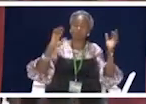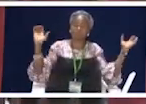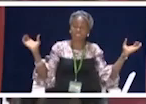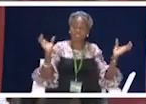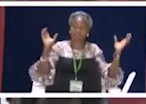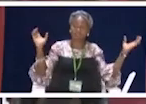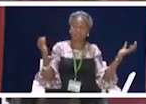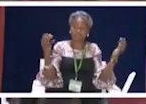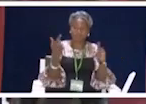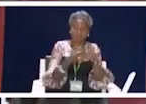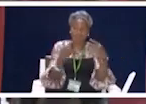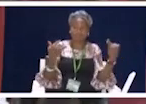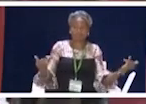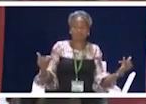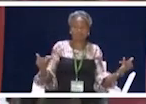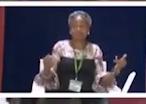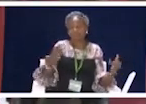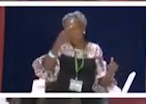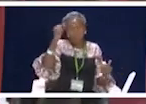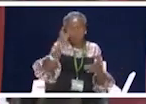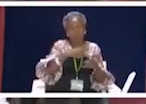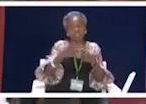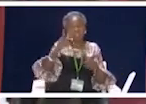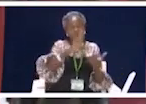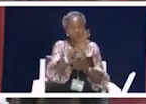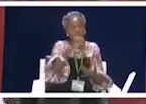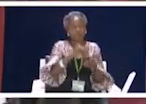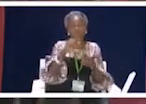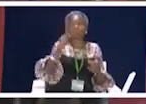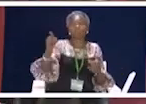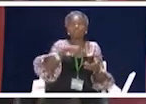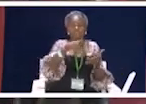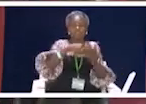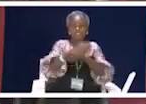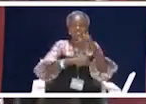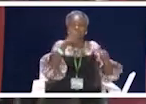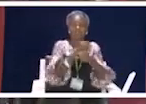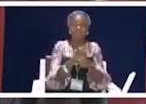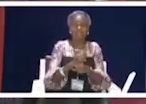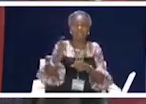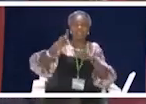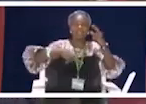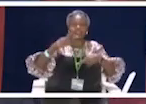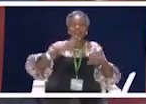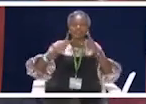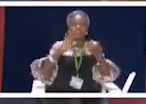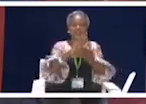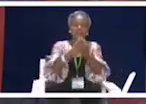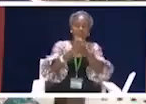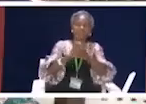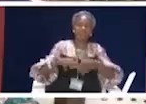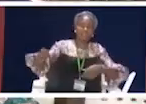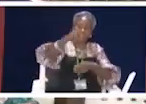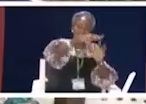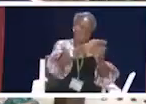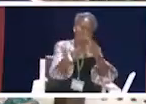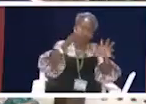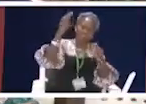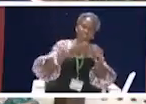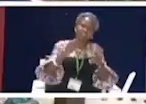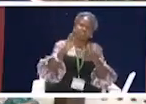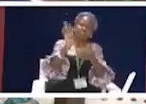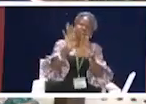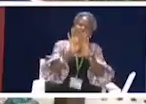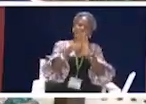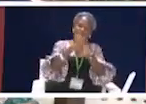front. Because whether you believe it or not, this year you will rejoice and people will congratulate you. Doors of